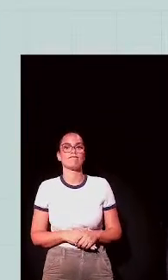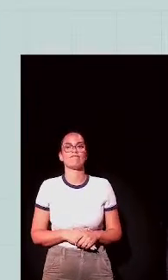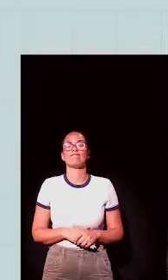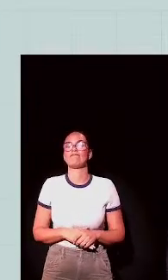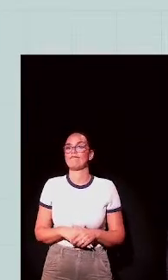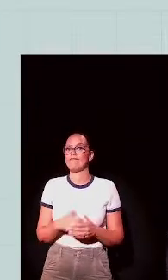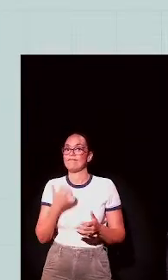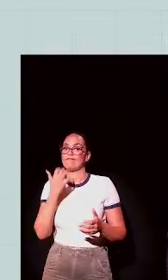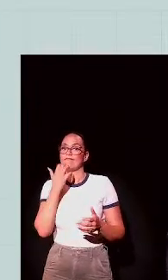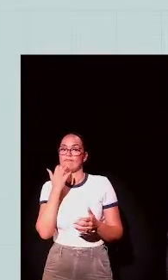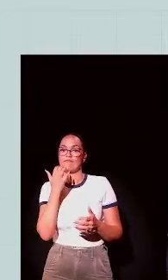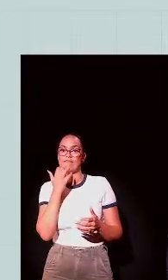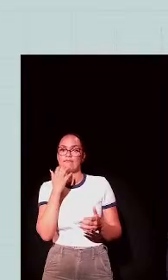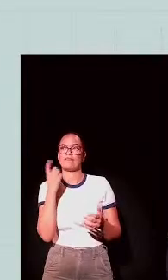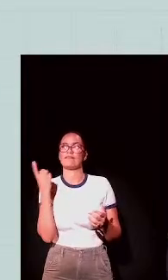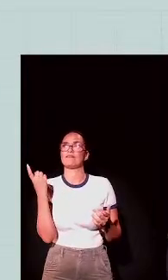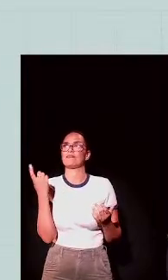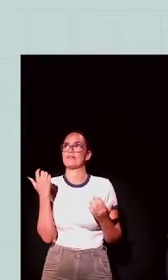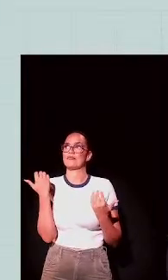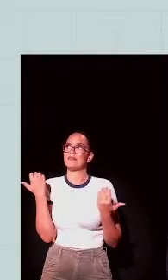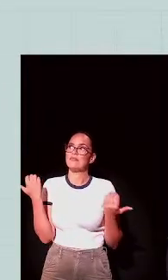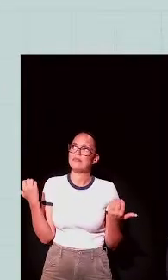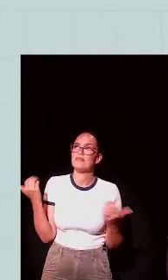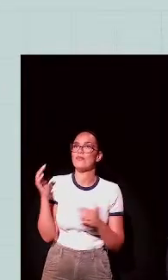Who am I going to